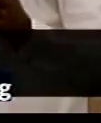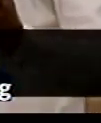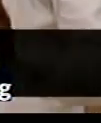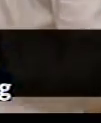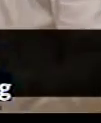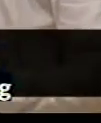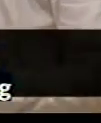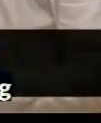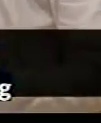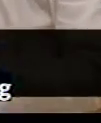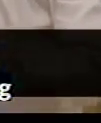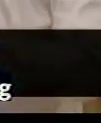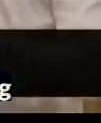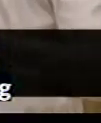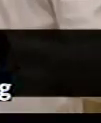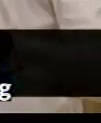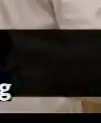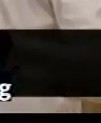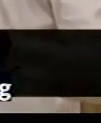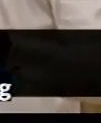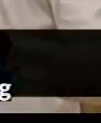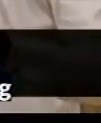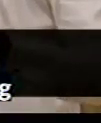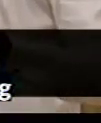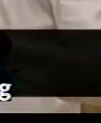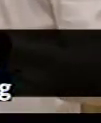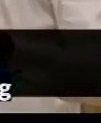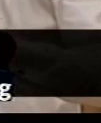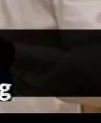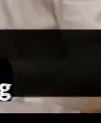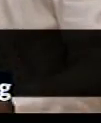treasures will mean